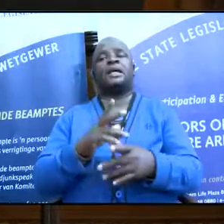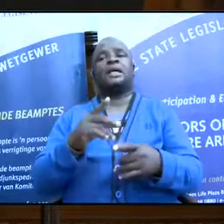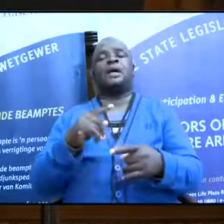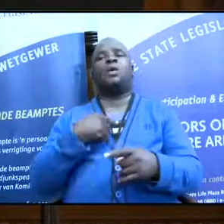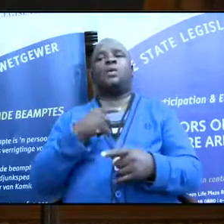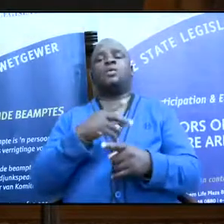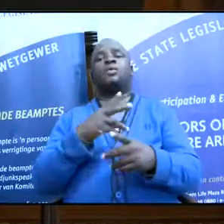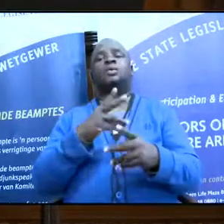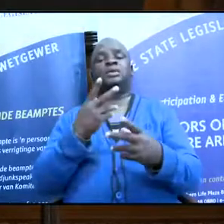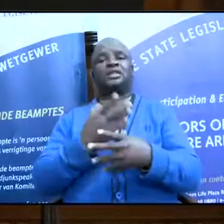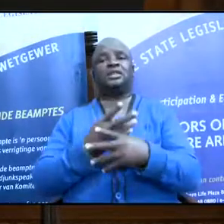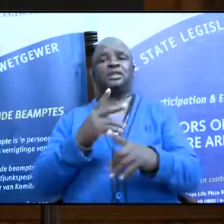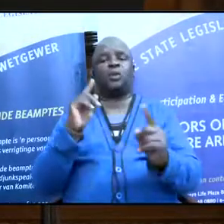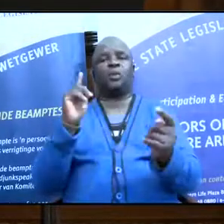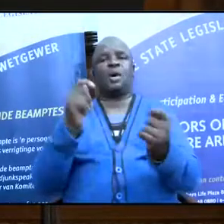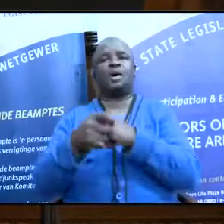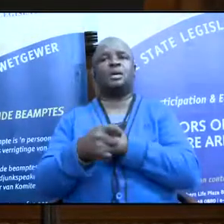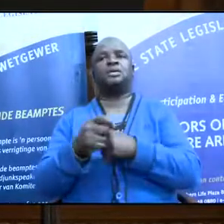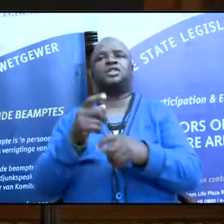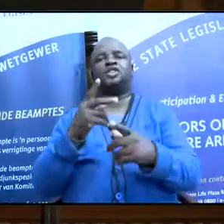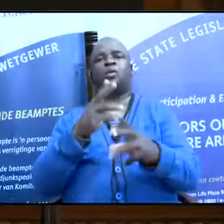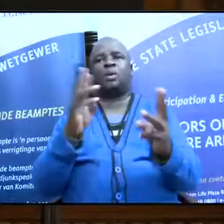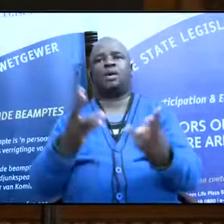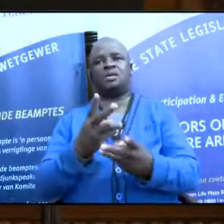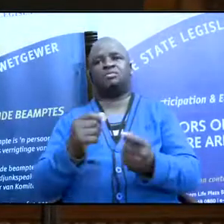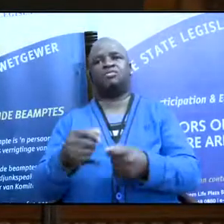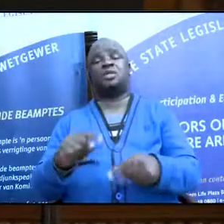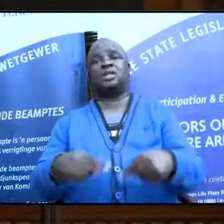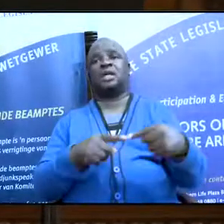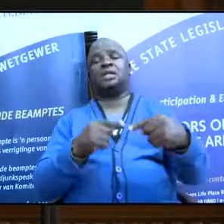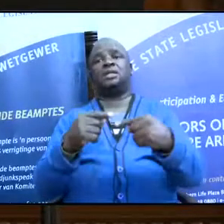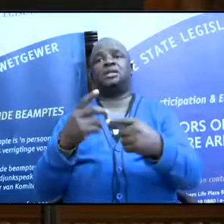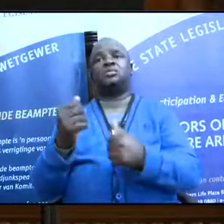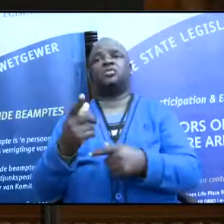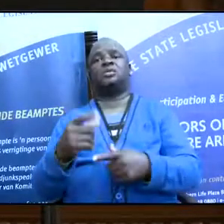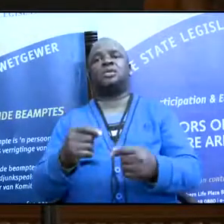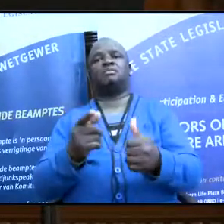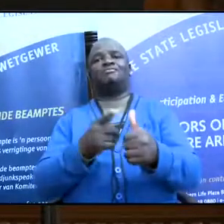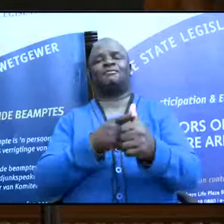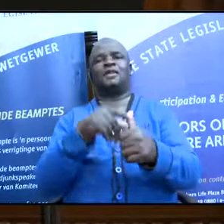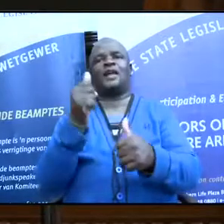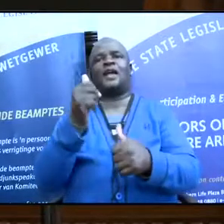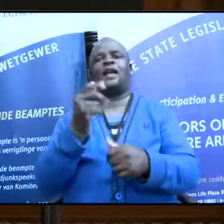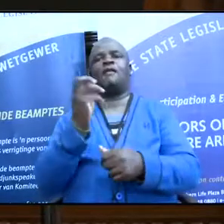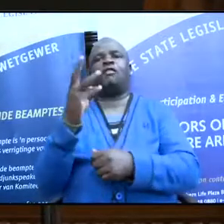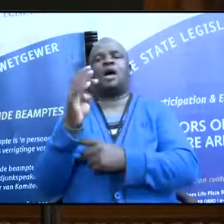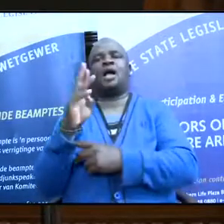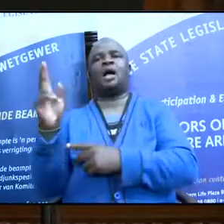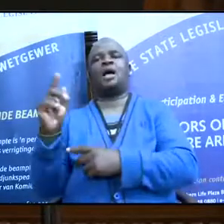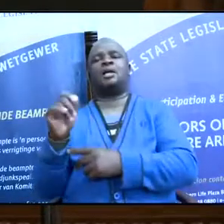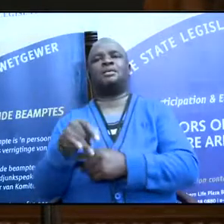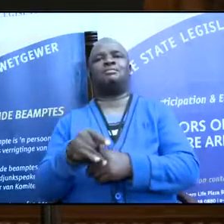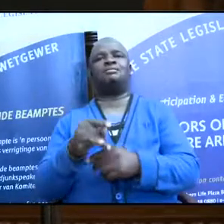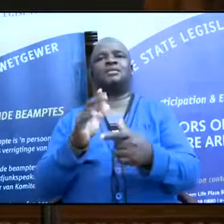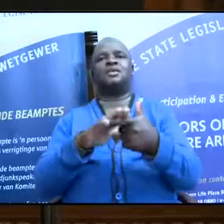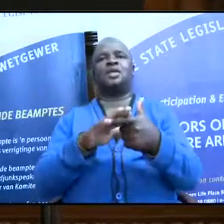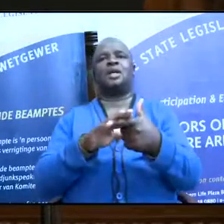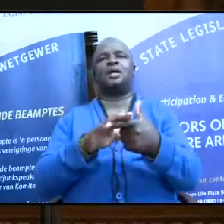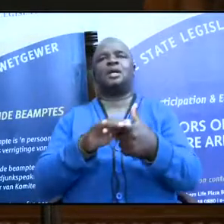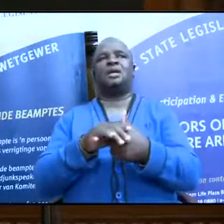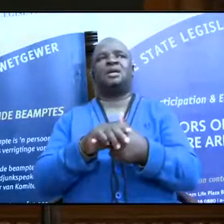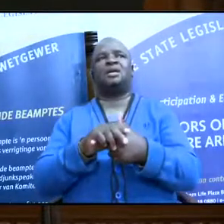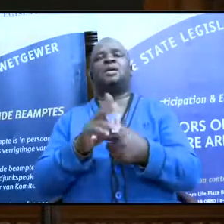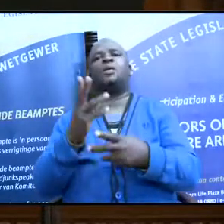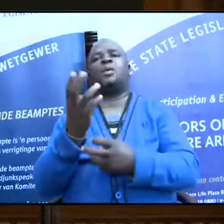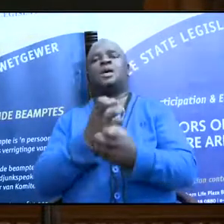of work being influenced by issues issues such as the fourth industrial revolution the acceleration world